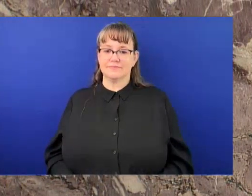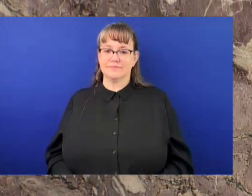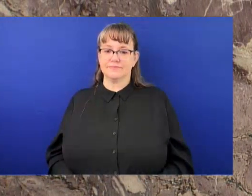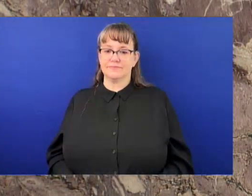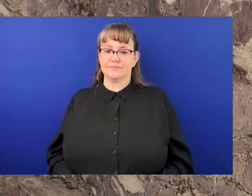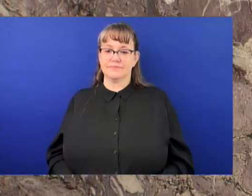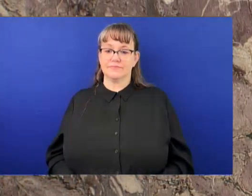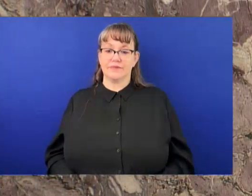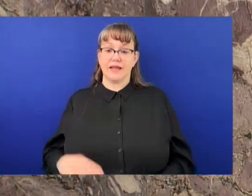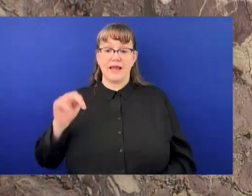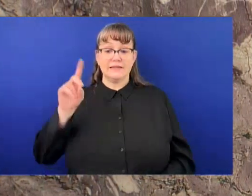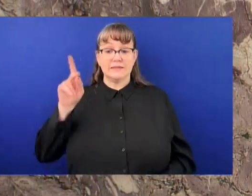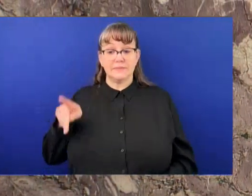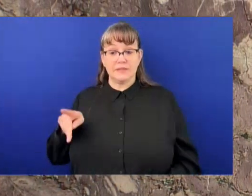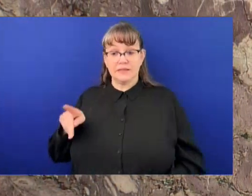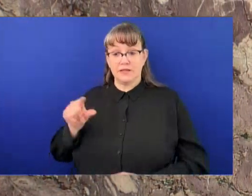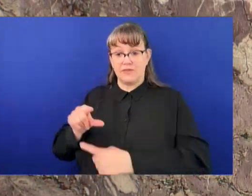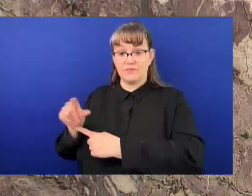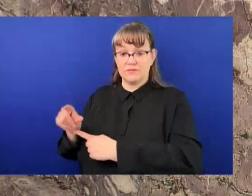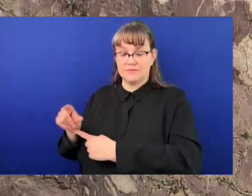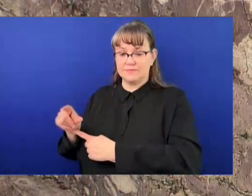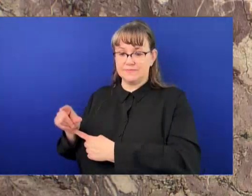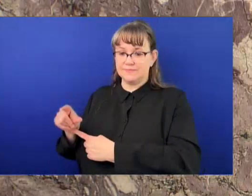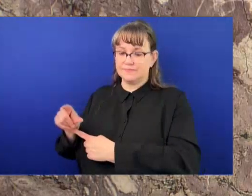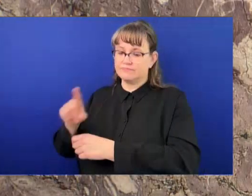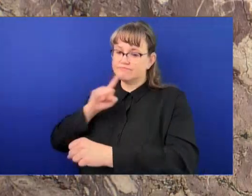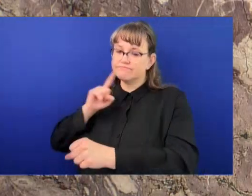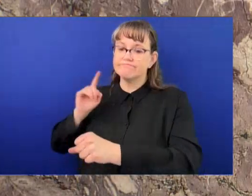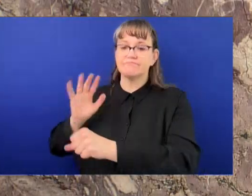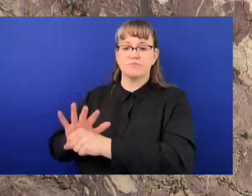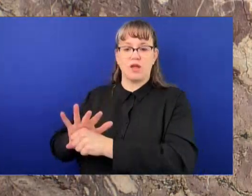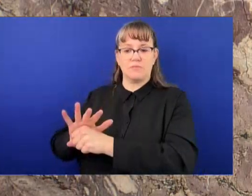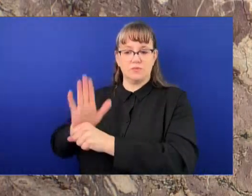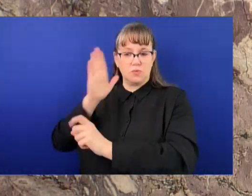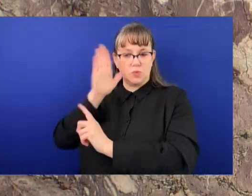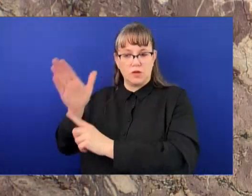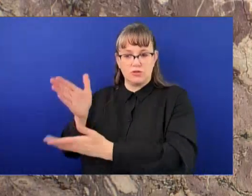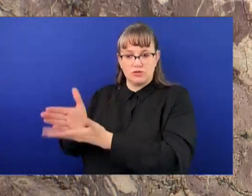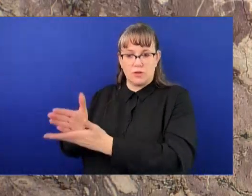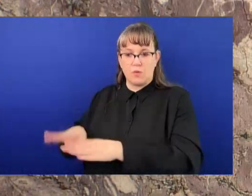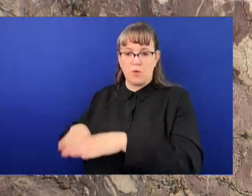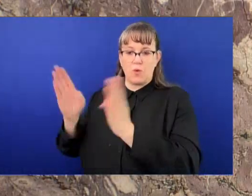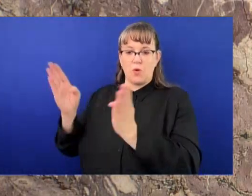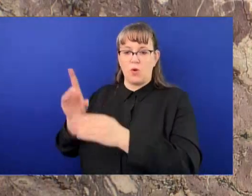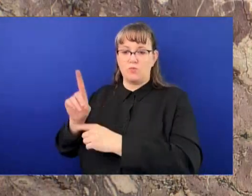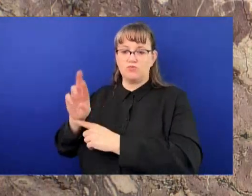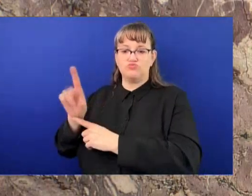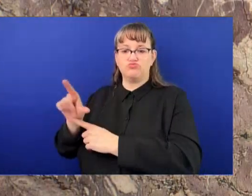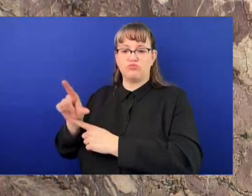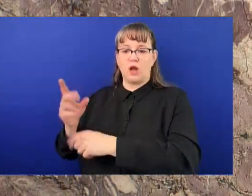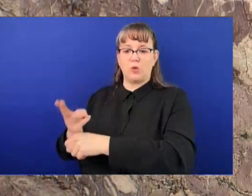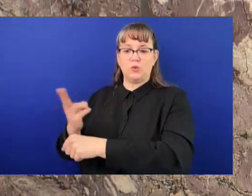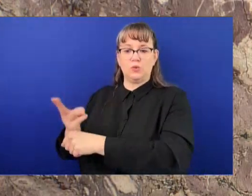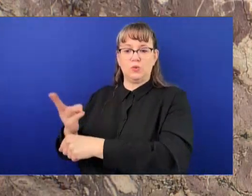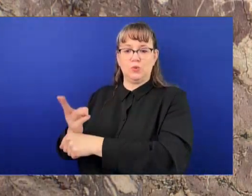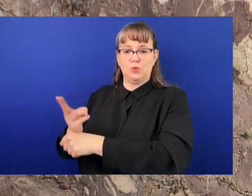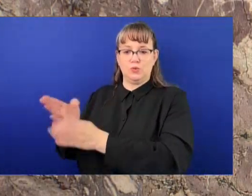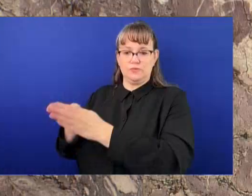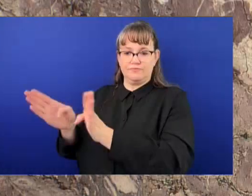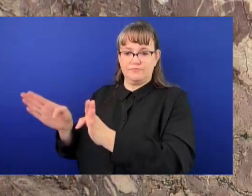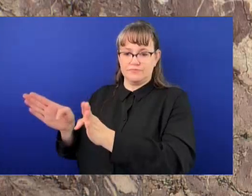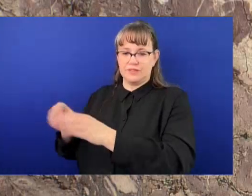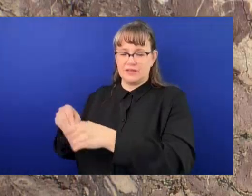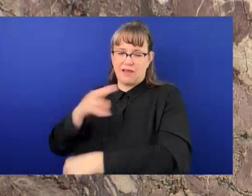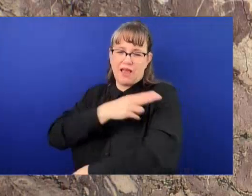open drug use near hospitals and long-term care homes would end. Yet, right beside Langley